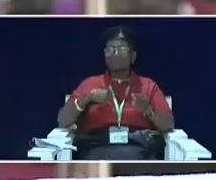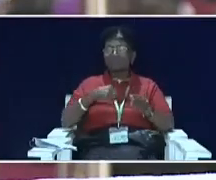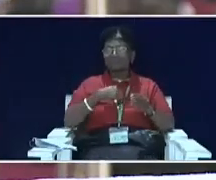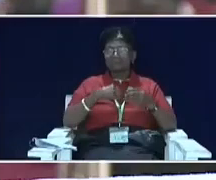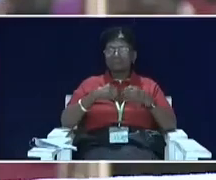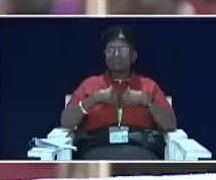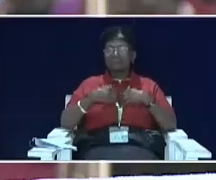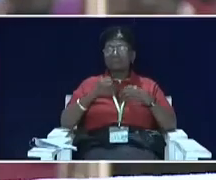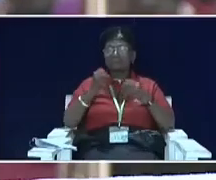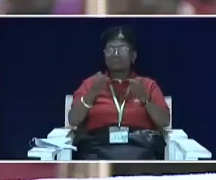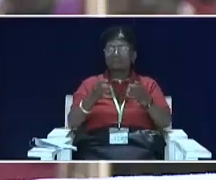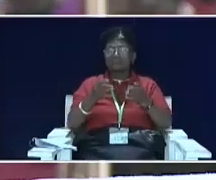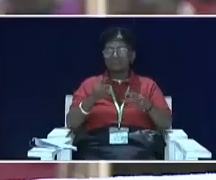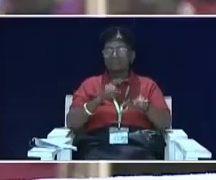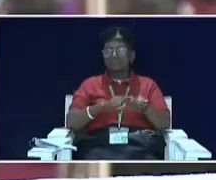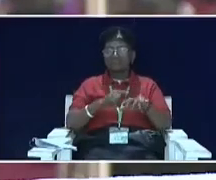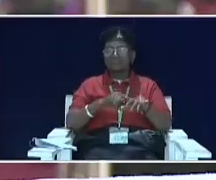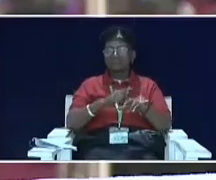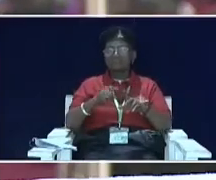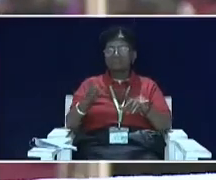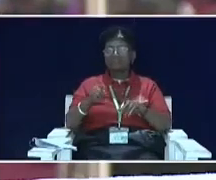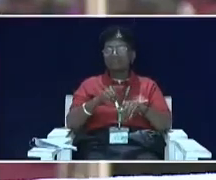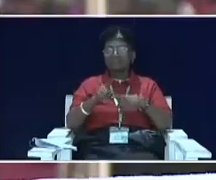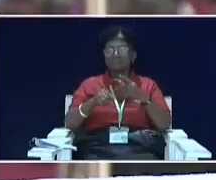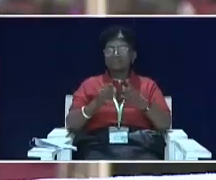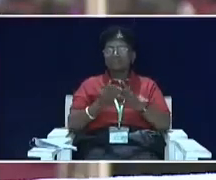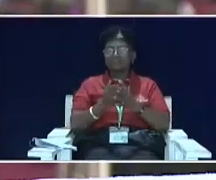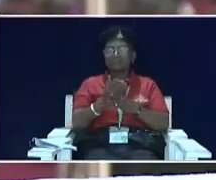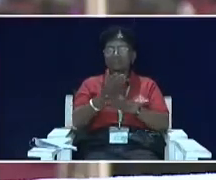When you go through the Bible,